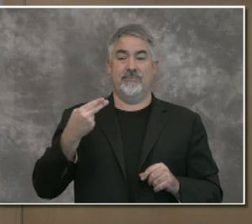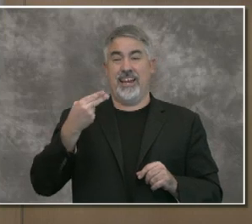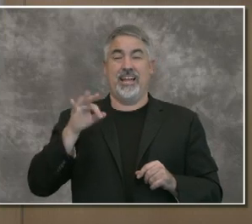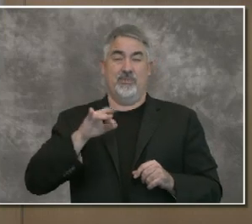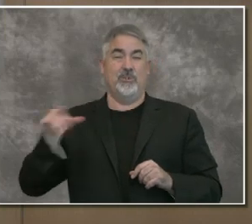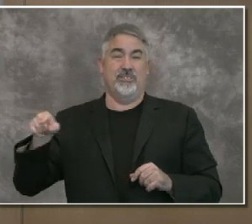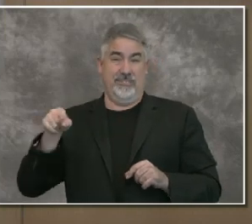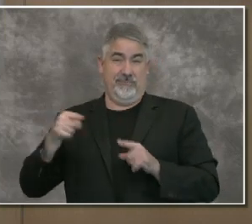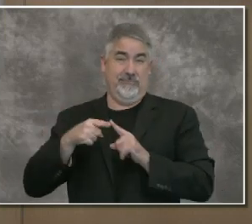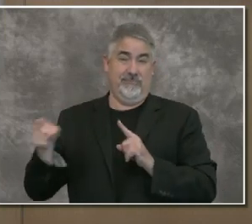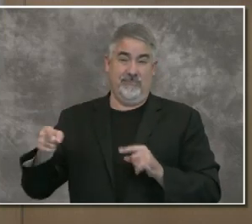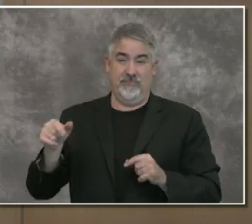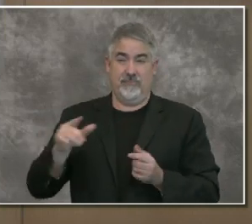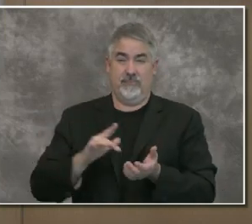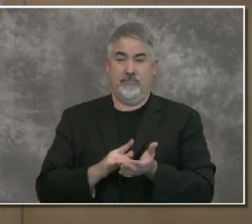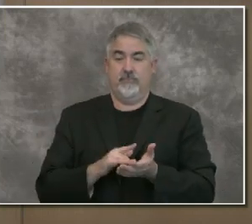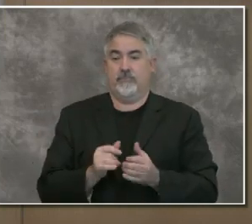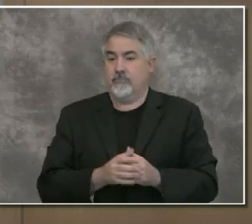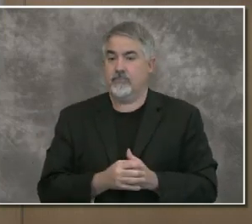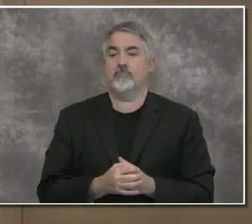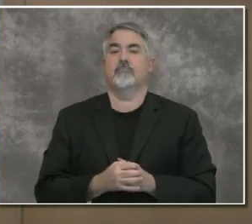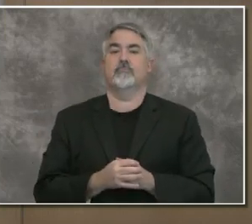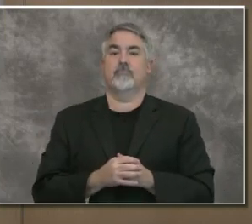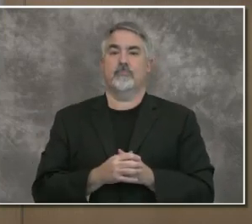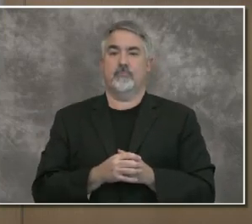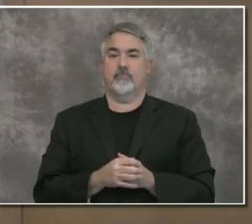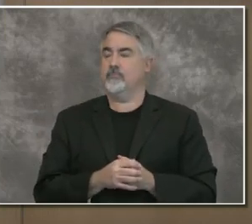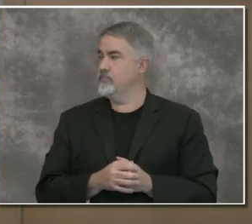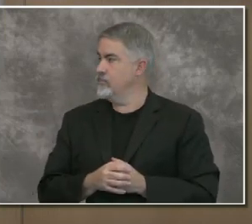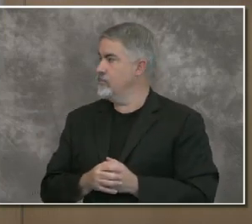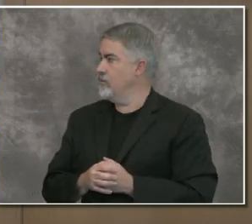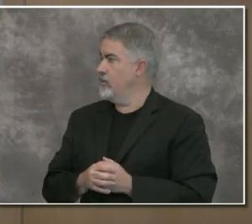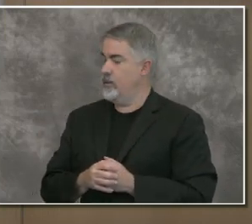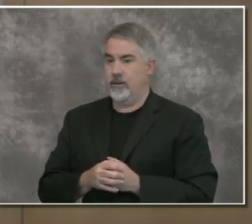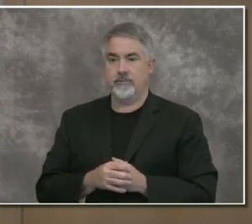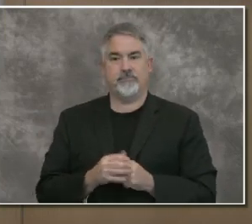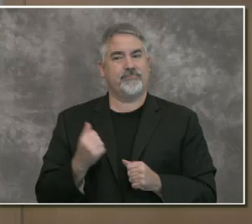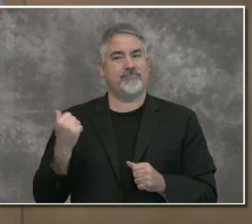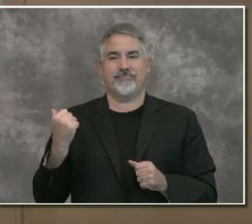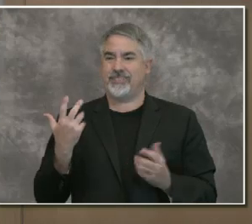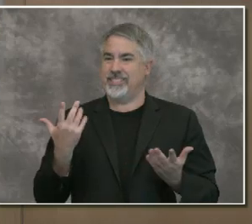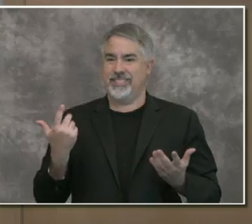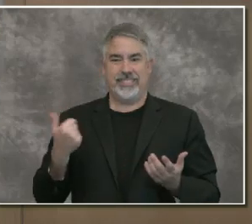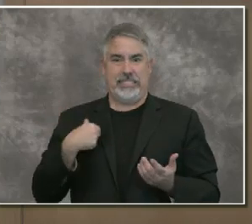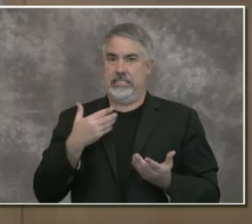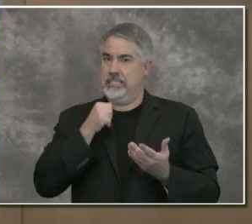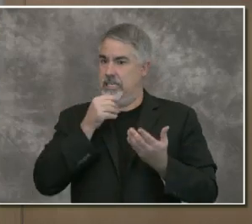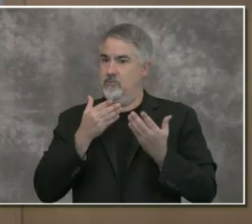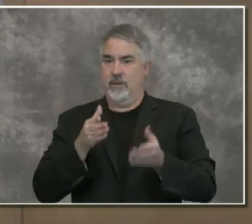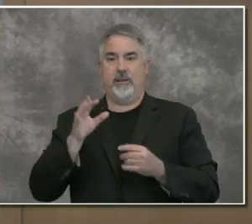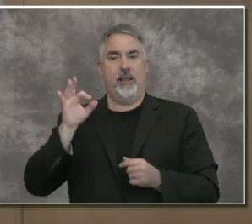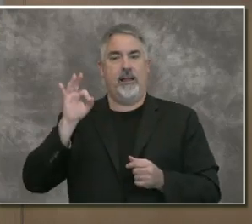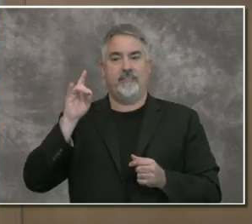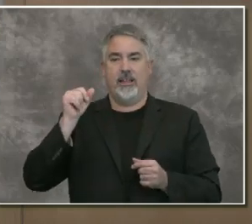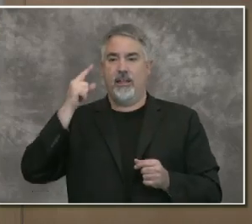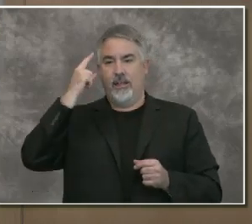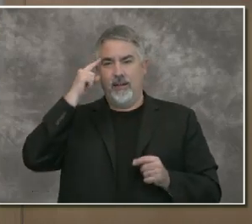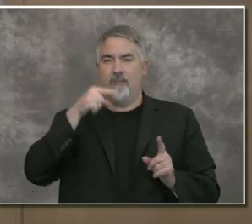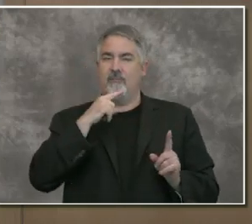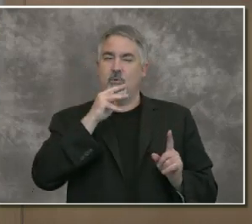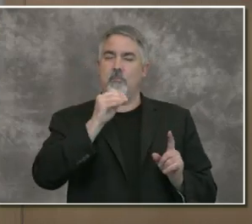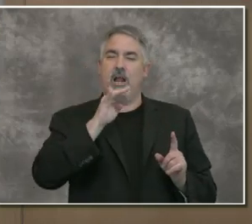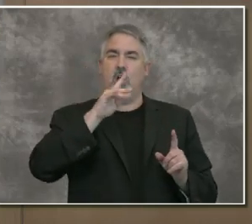is not recommended by us or by the FDA. Again, I think